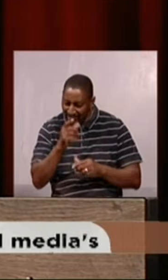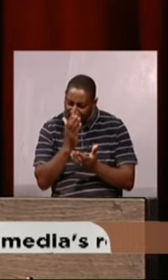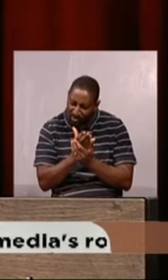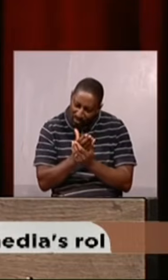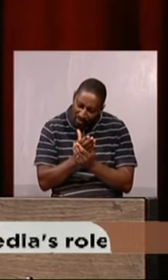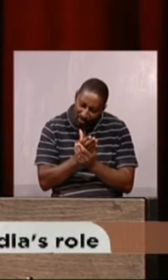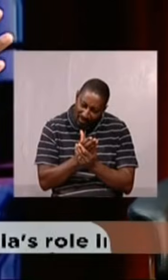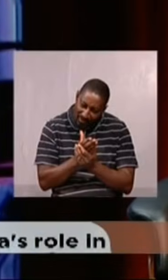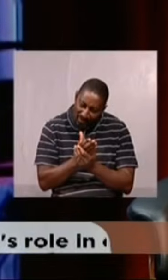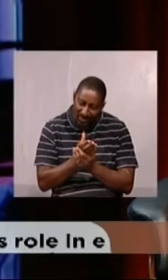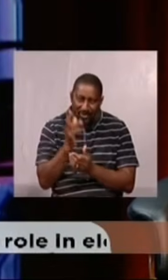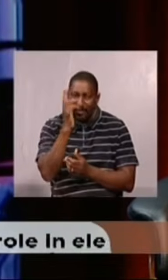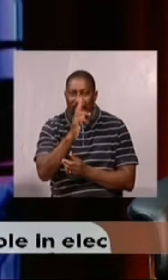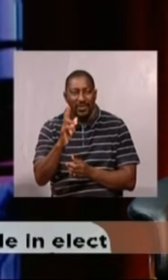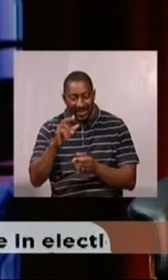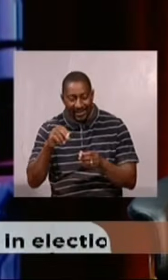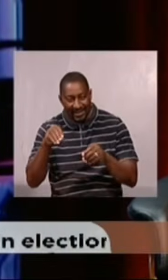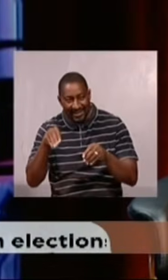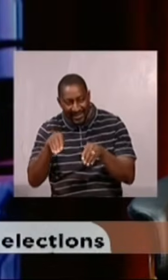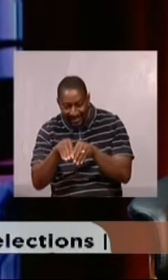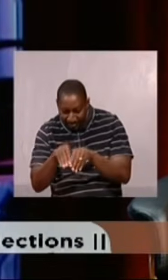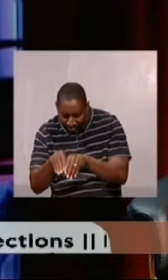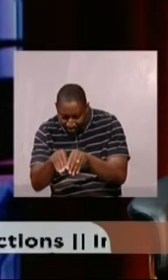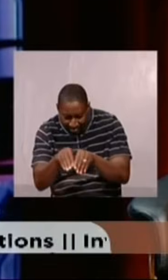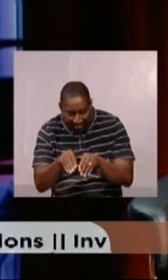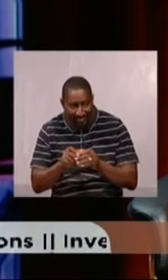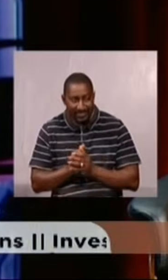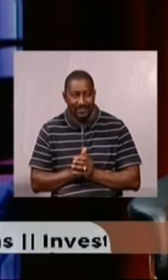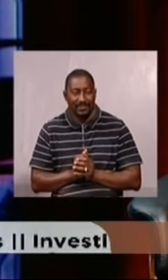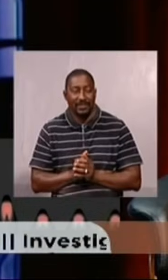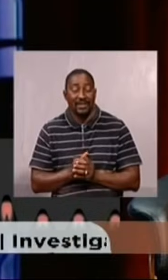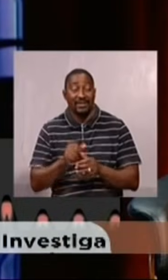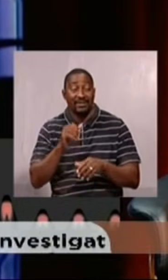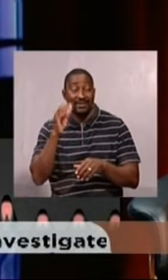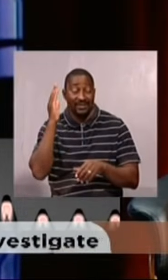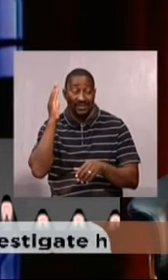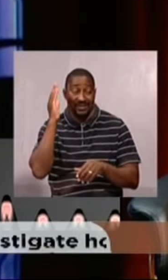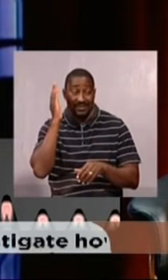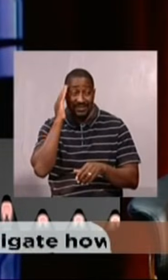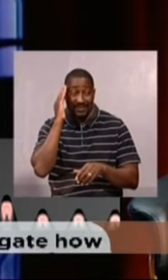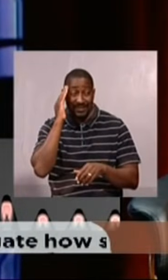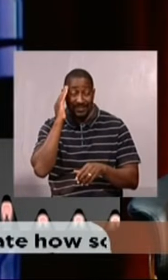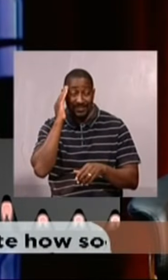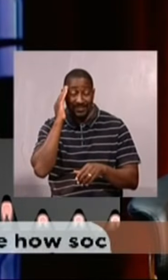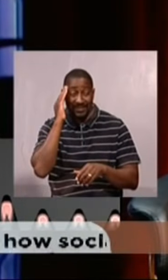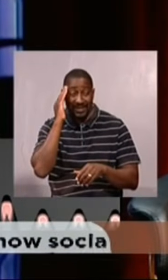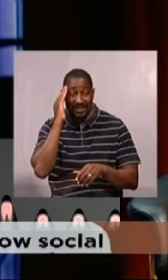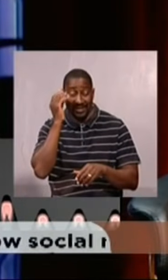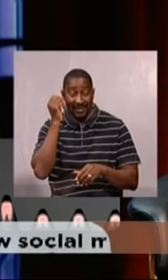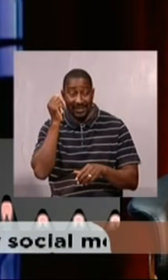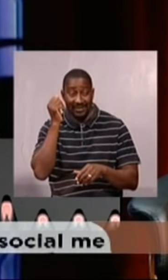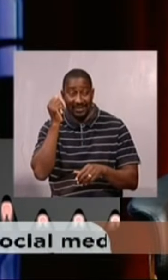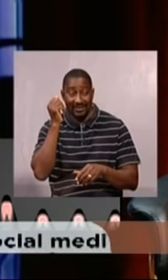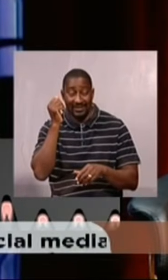this person really doing this? Because there was something showing Joe Biden talking about Namibia in his State of the Union speech,